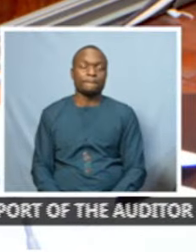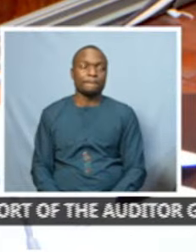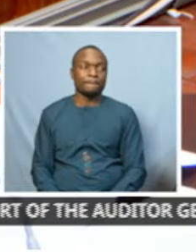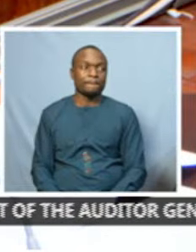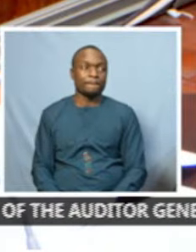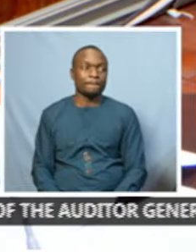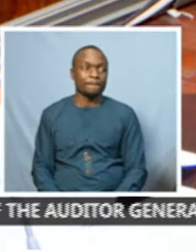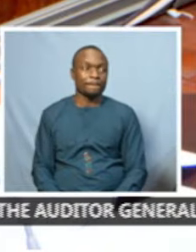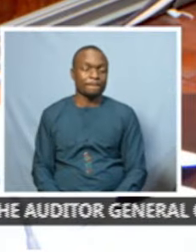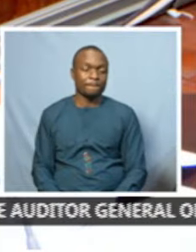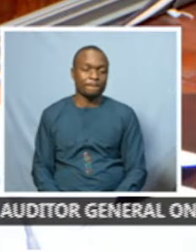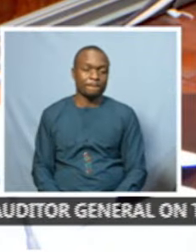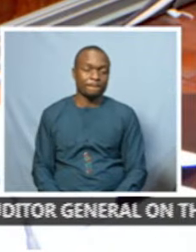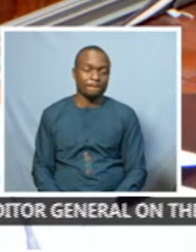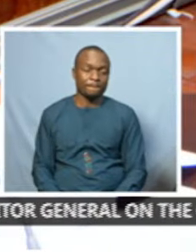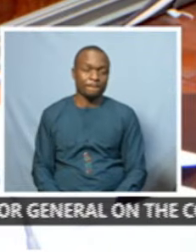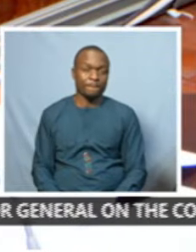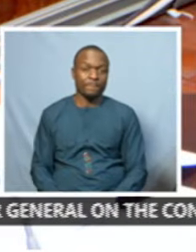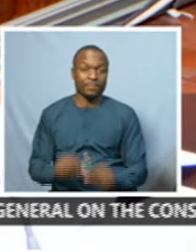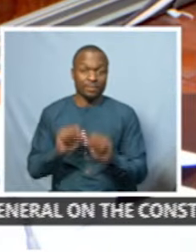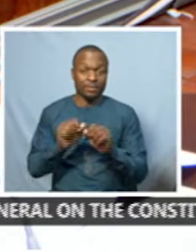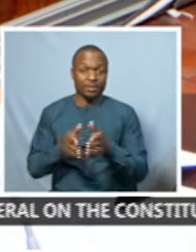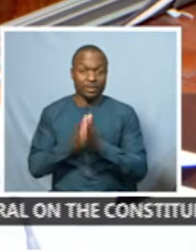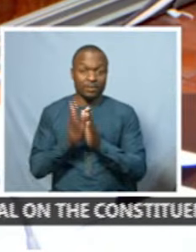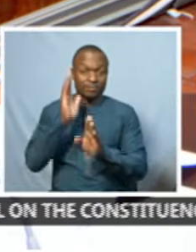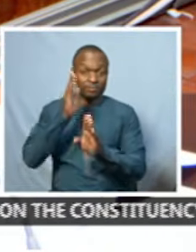Chair, let me ask a specific question. Yes.